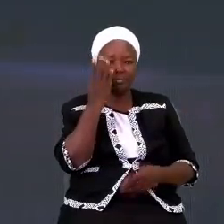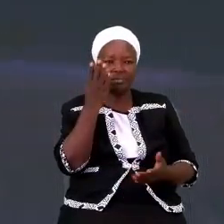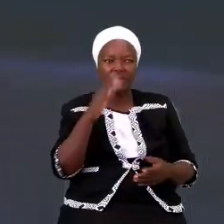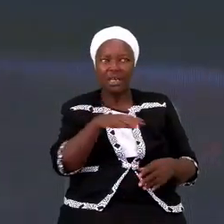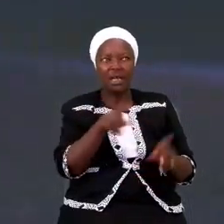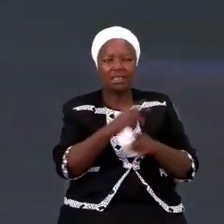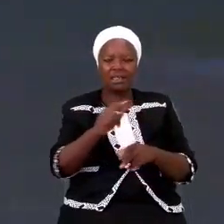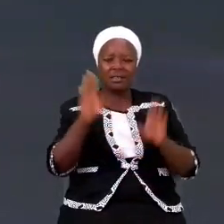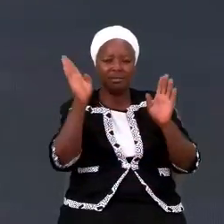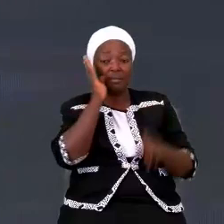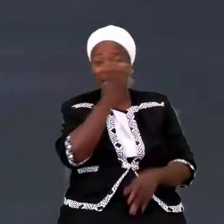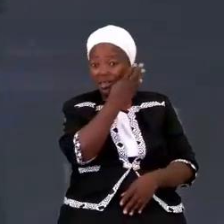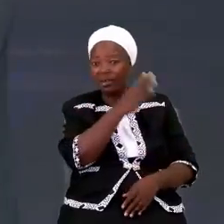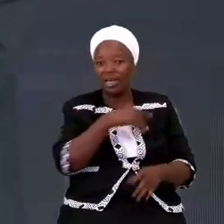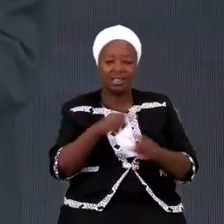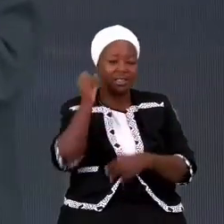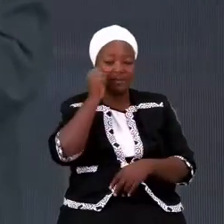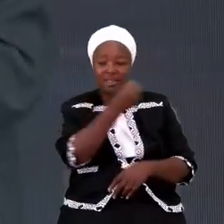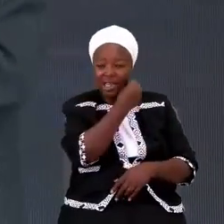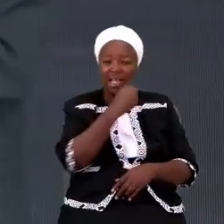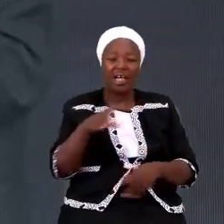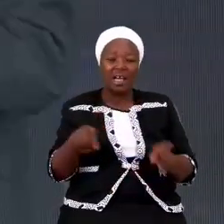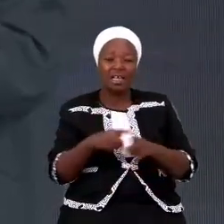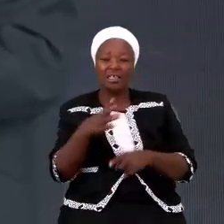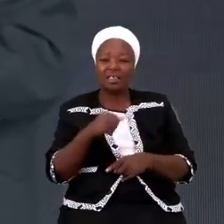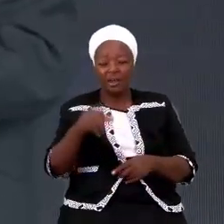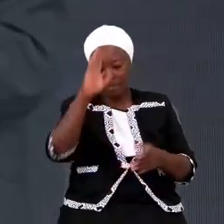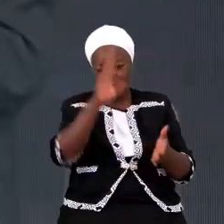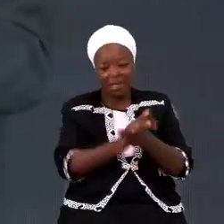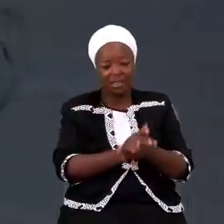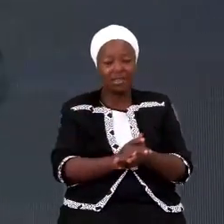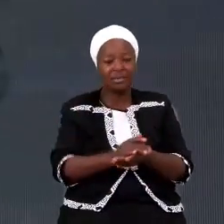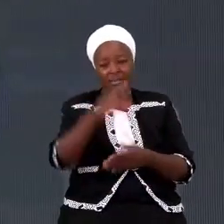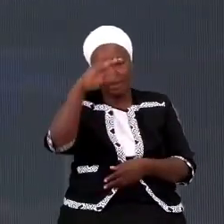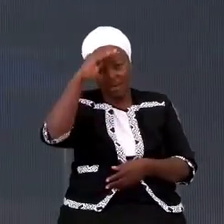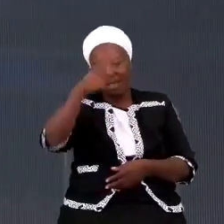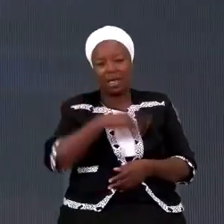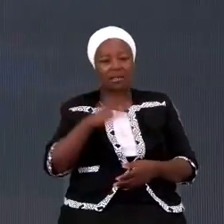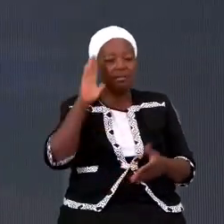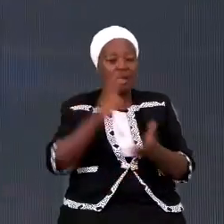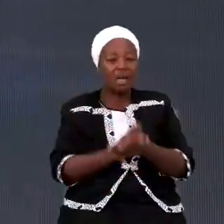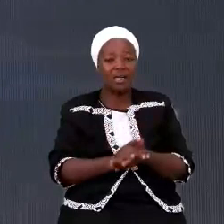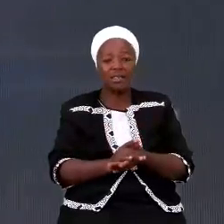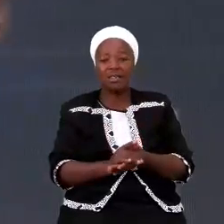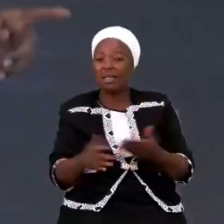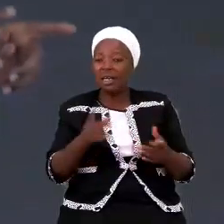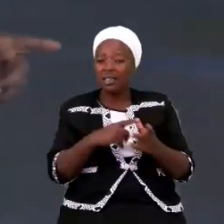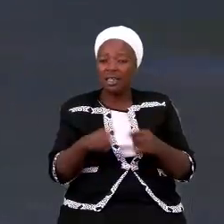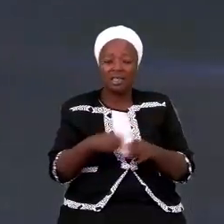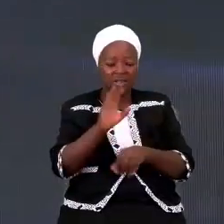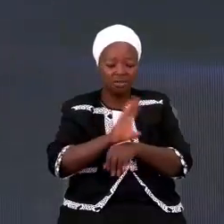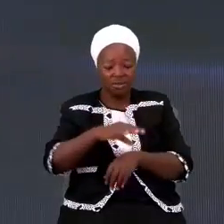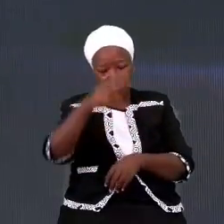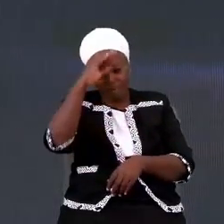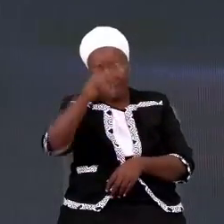as a church man, a church woman, anywhere, everywhere, any community, any country, in the private,